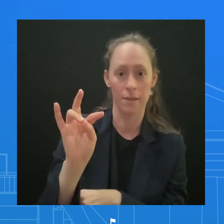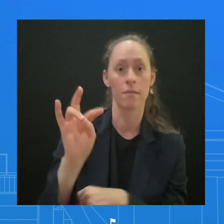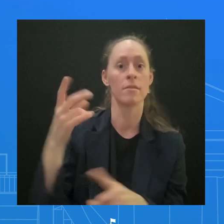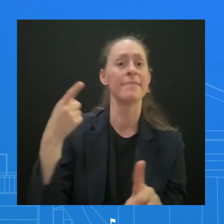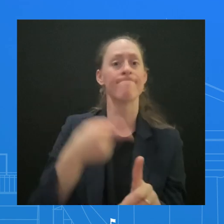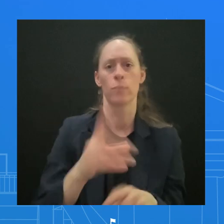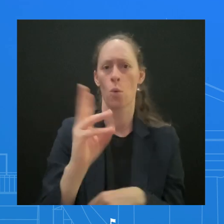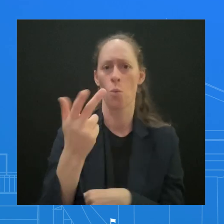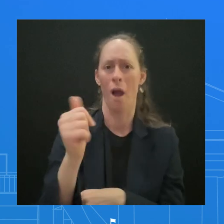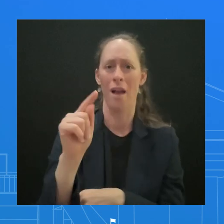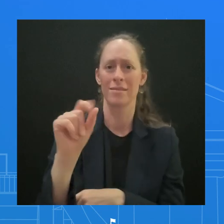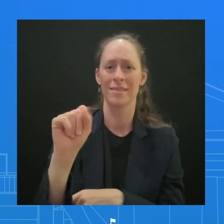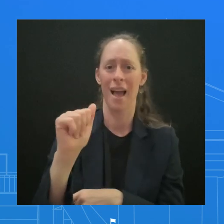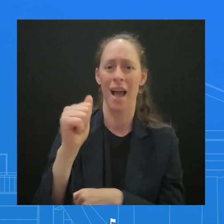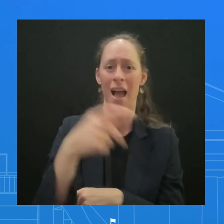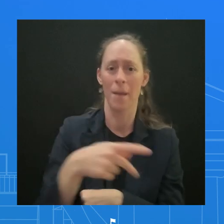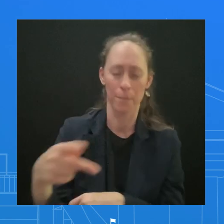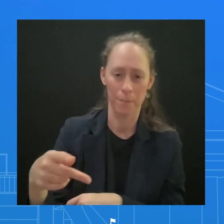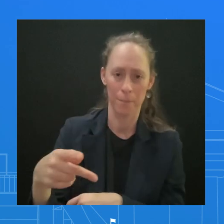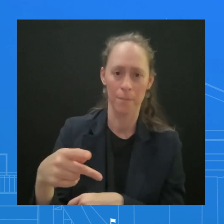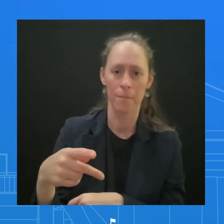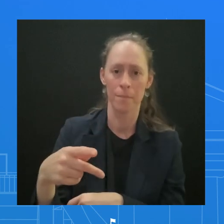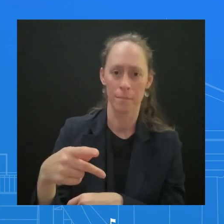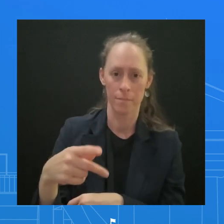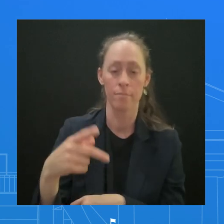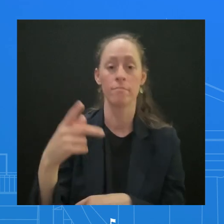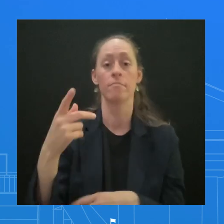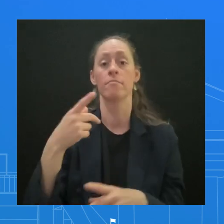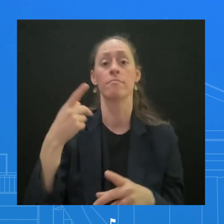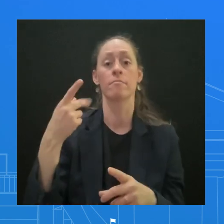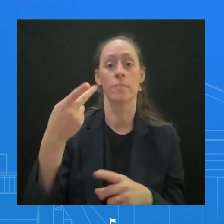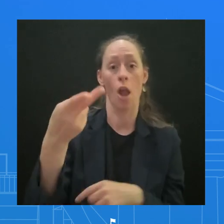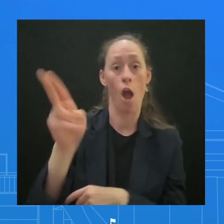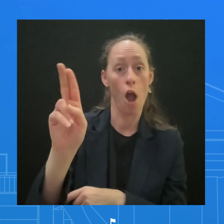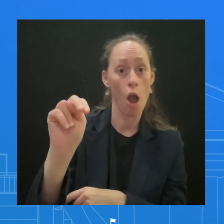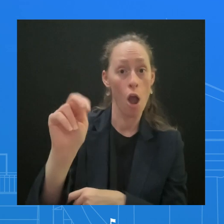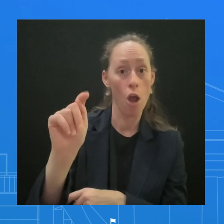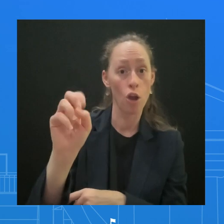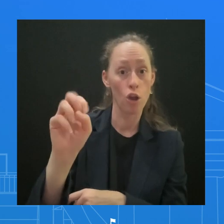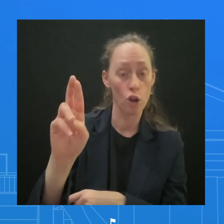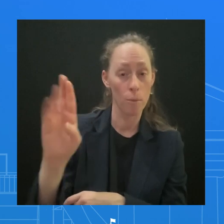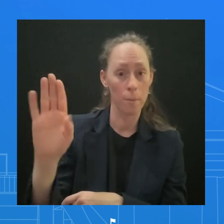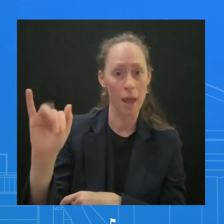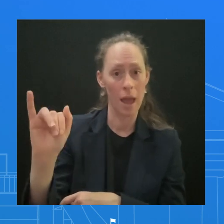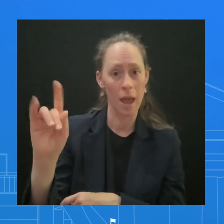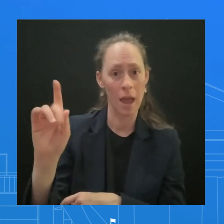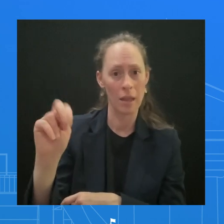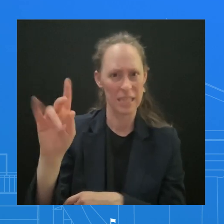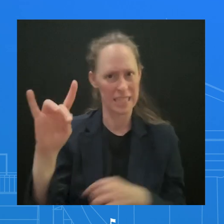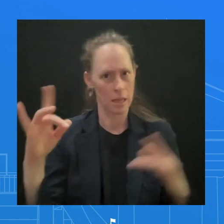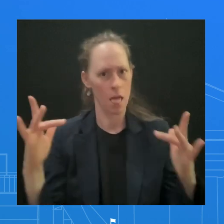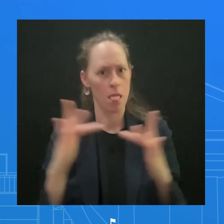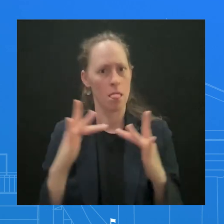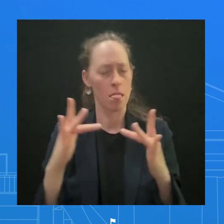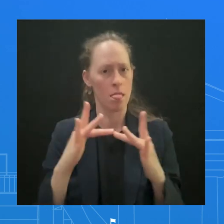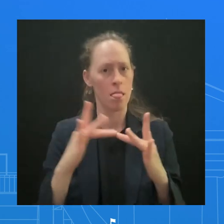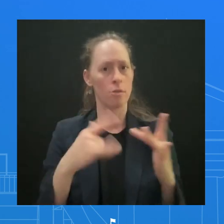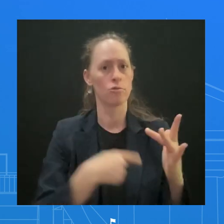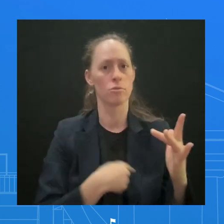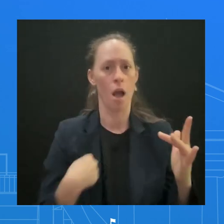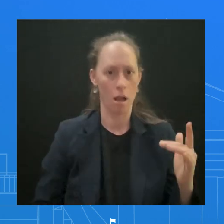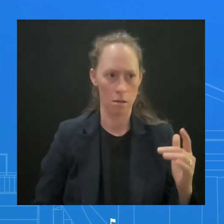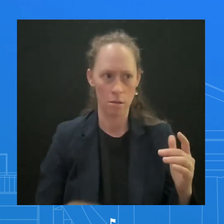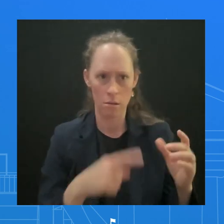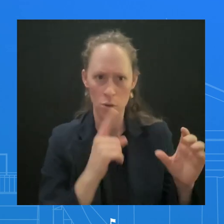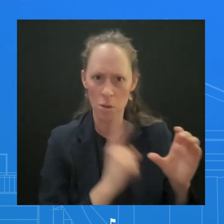to Henry Zhao, a Chinese Communist Party official, which stated in its entirety, and I quote,